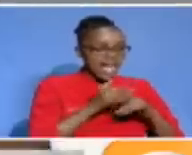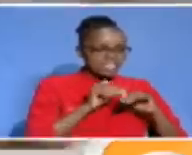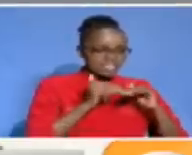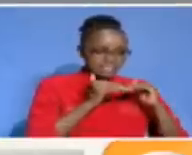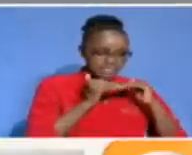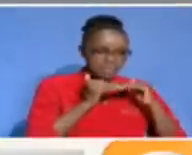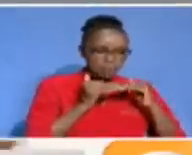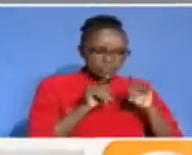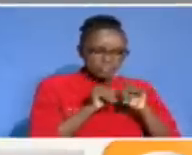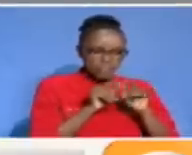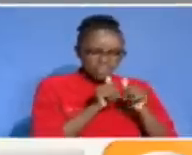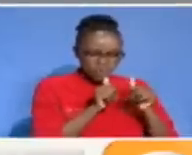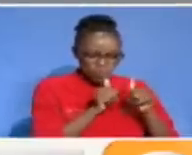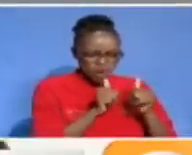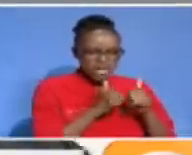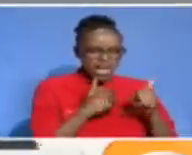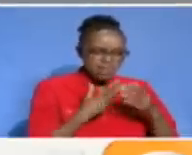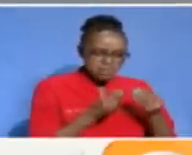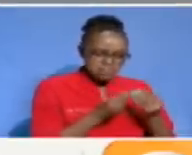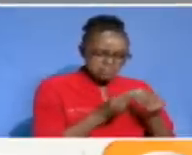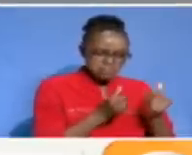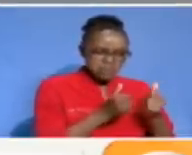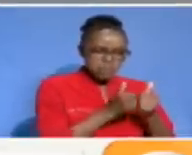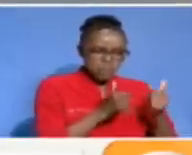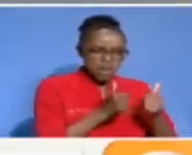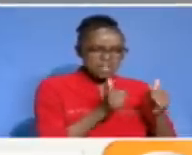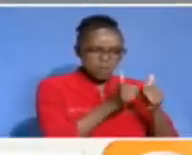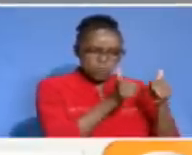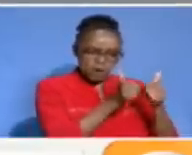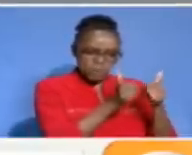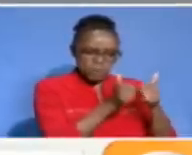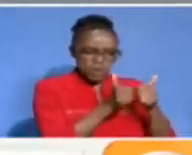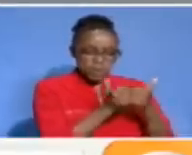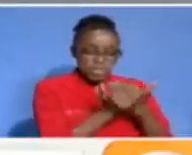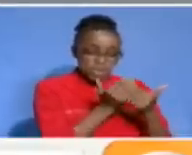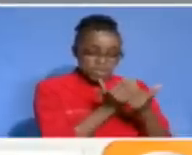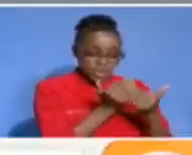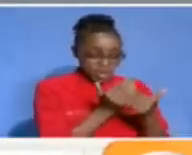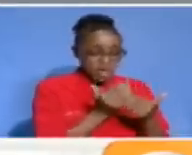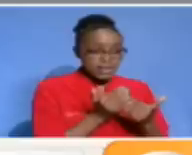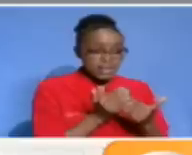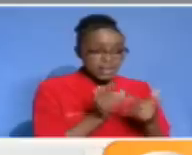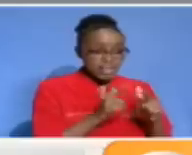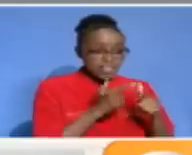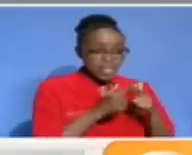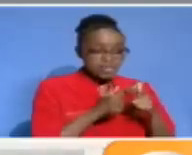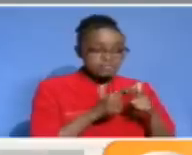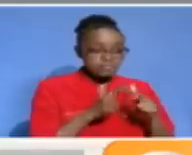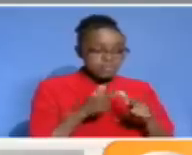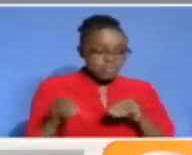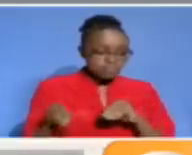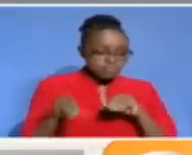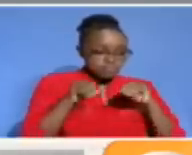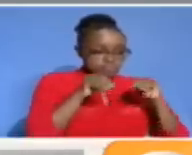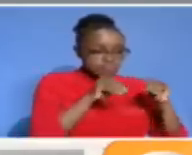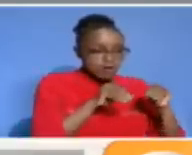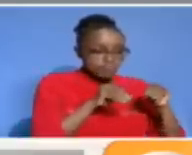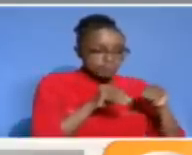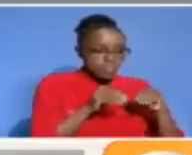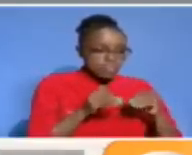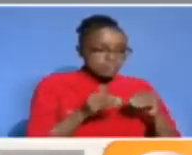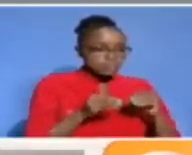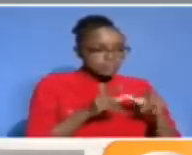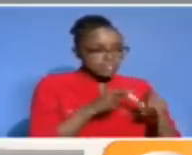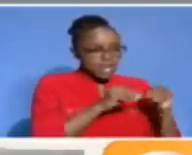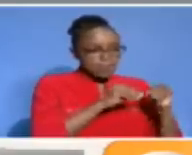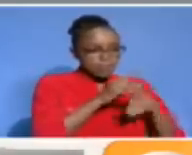there's triage, they have been handled, they are well taken care of, and then they're put into transit into the hospital. The